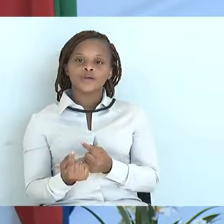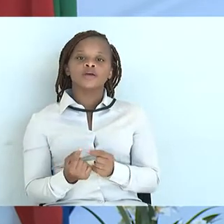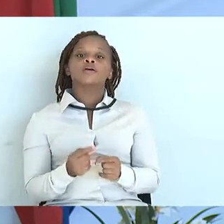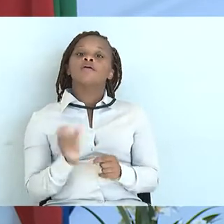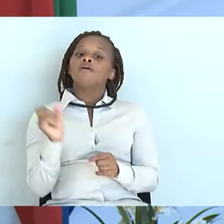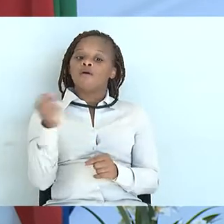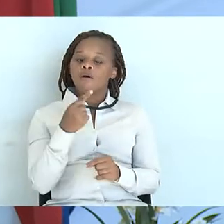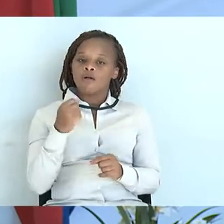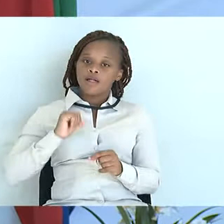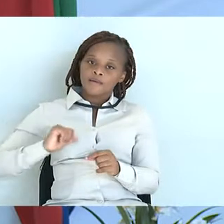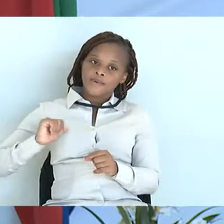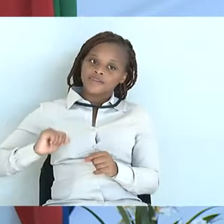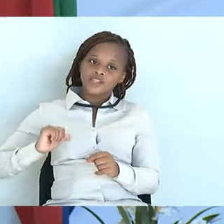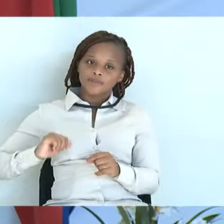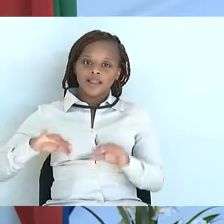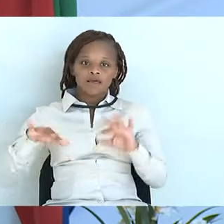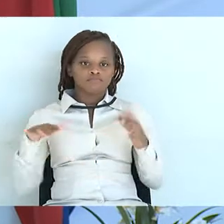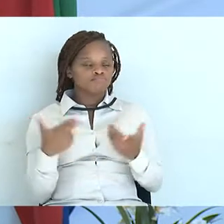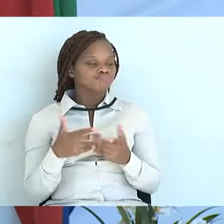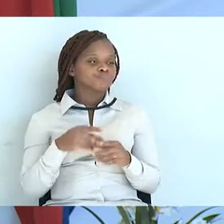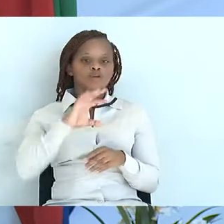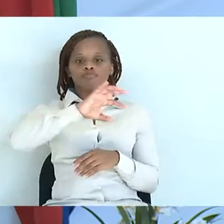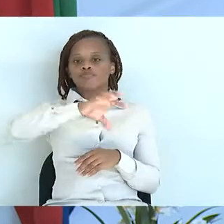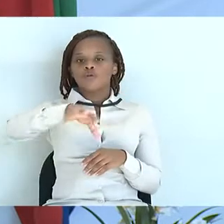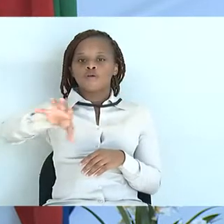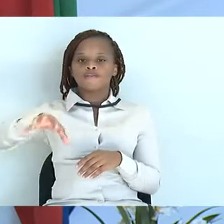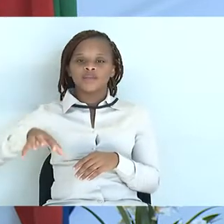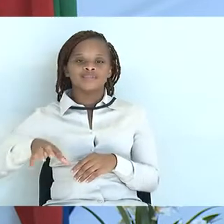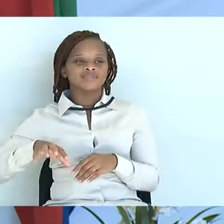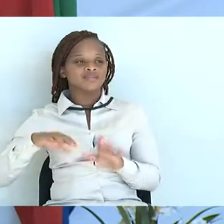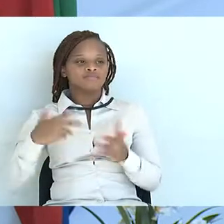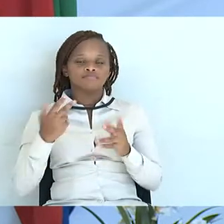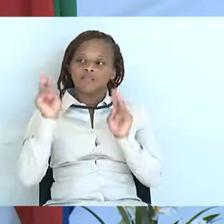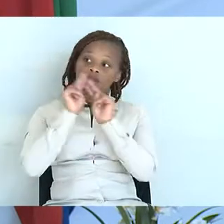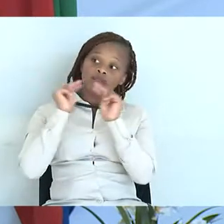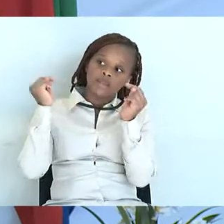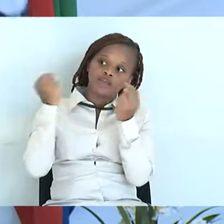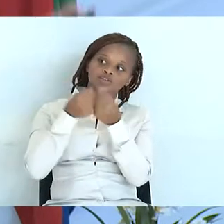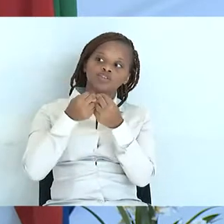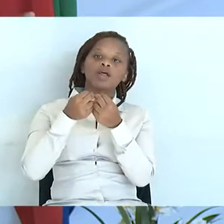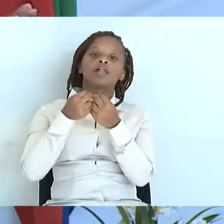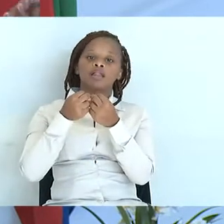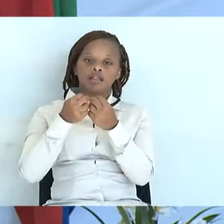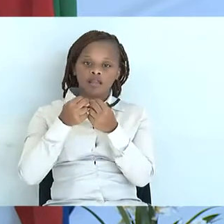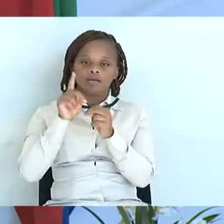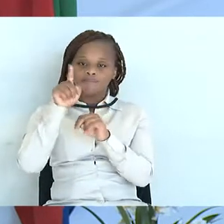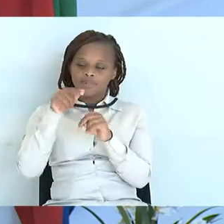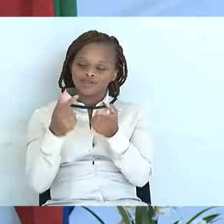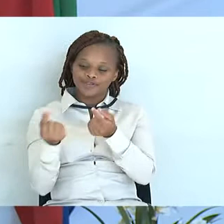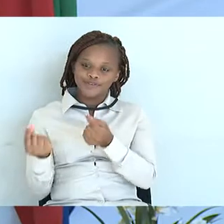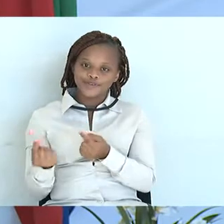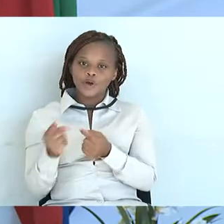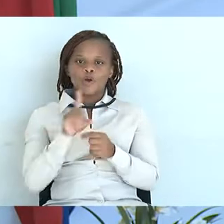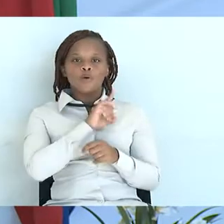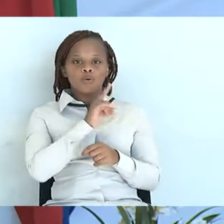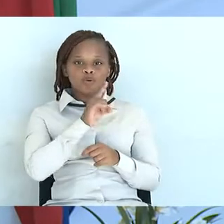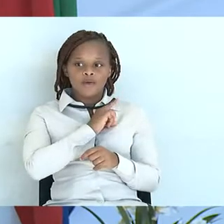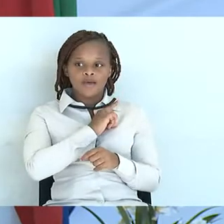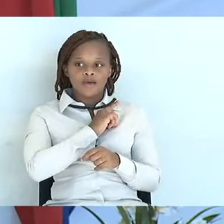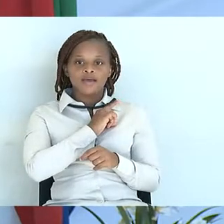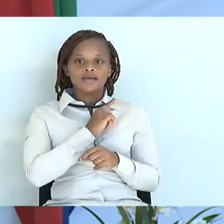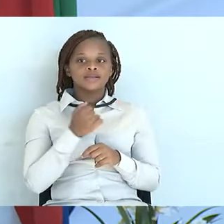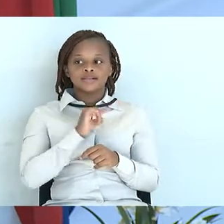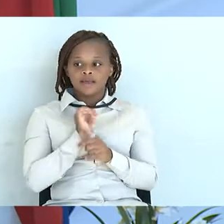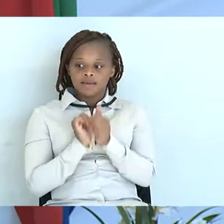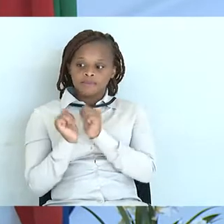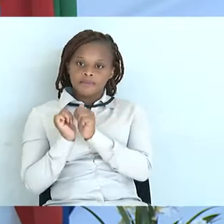municipalities and the province and national, to ensure that there's no money that will go back to other areas when there is this